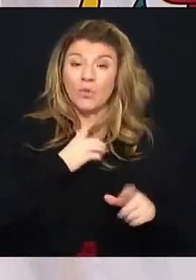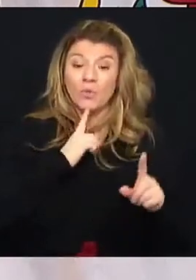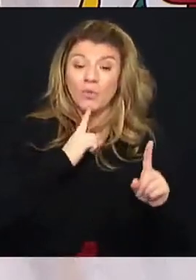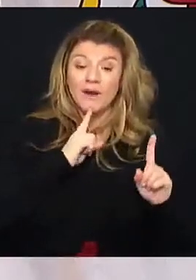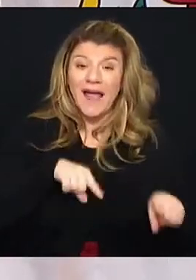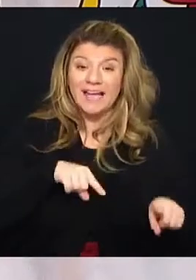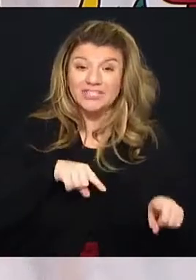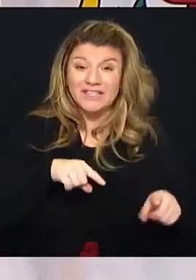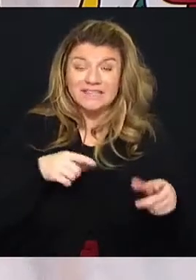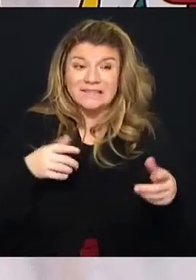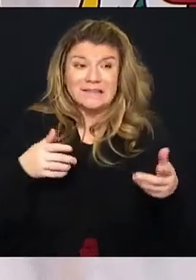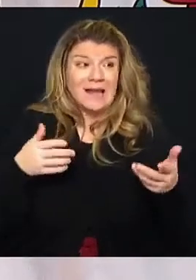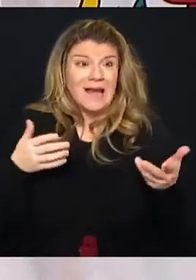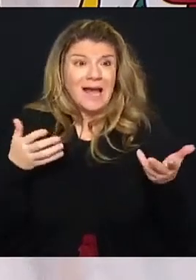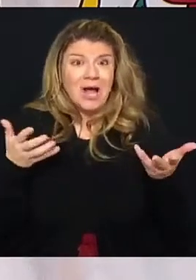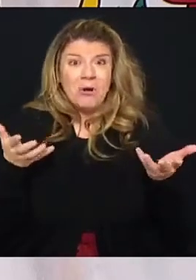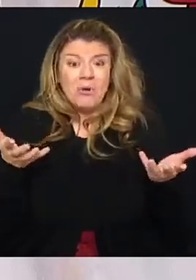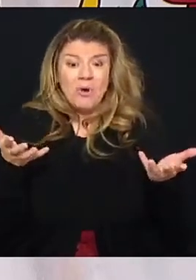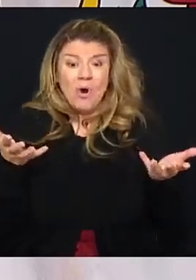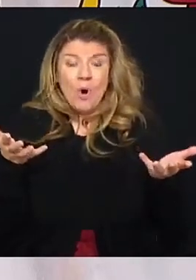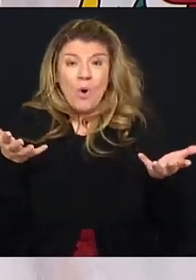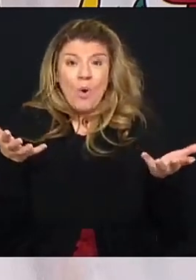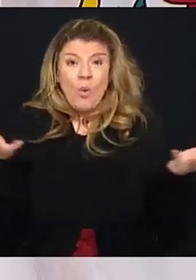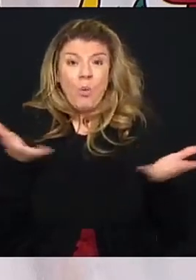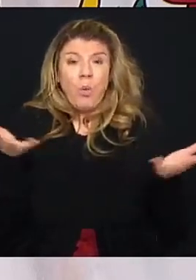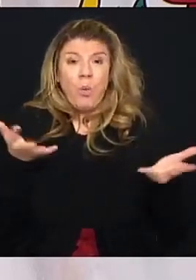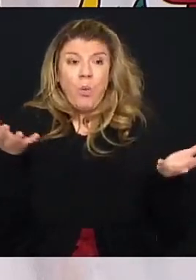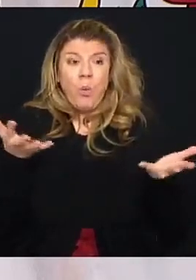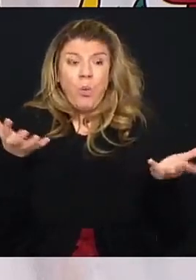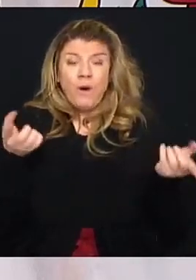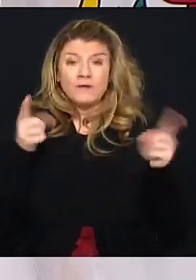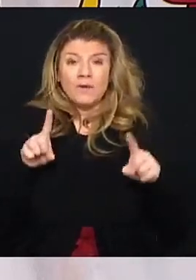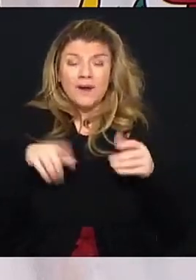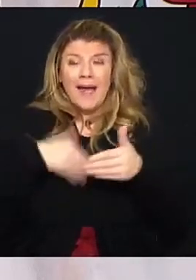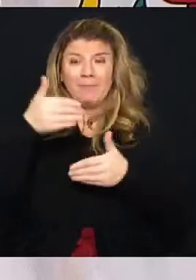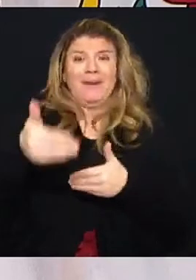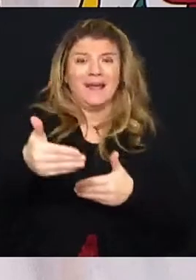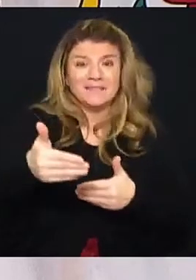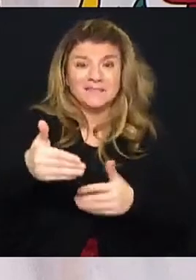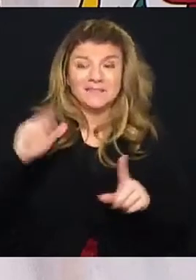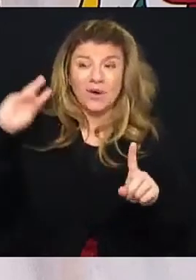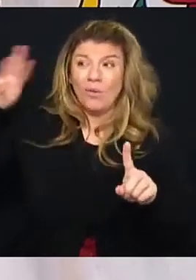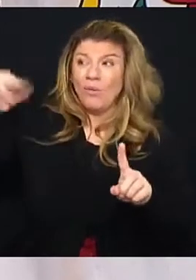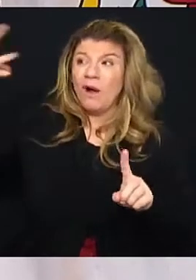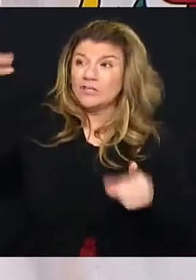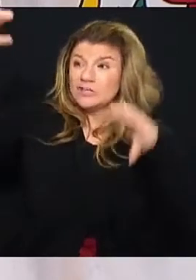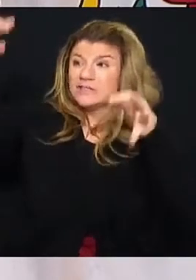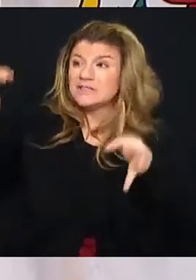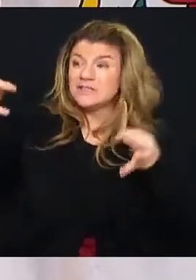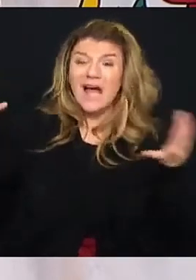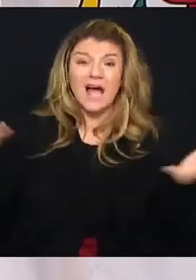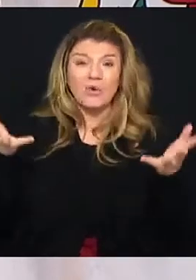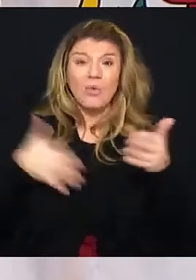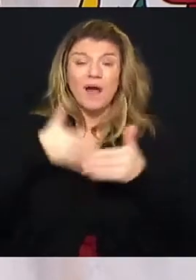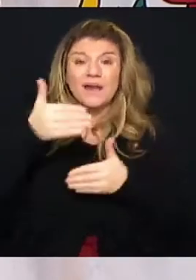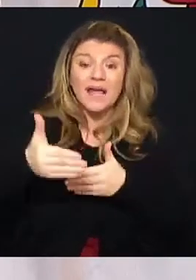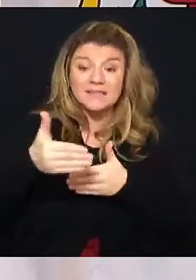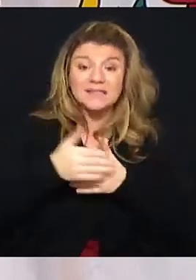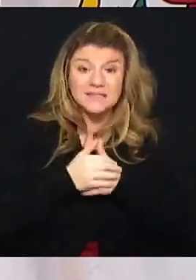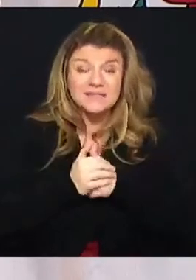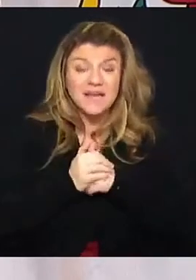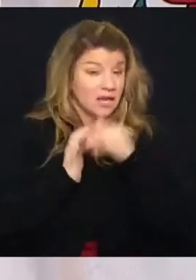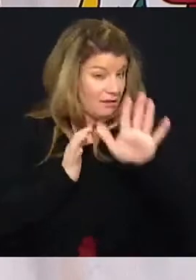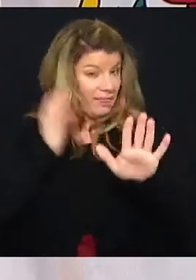world next? What in the world is going to come out of Washington next? Now just think about this for